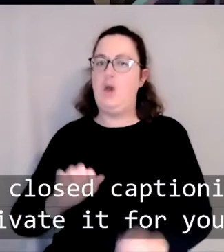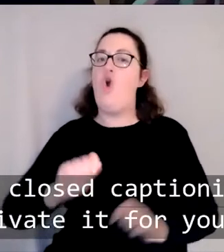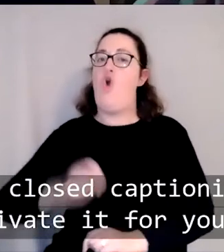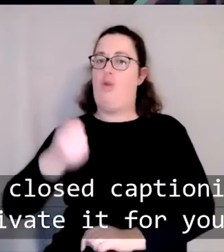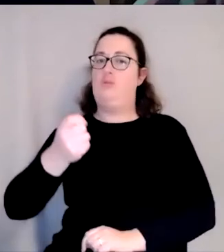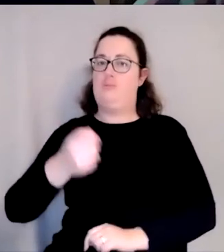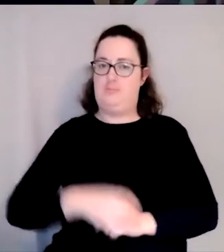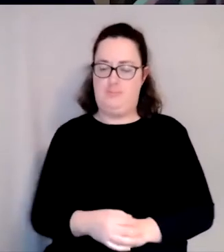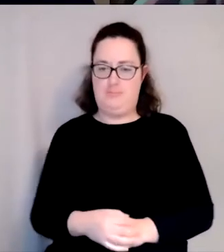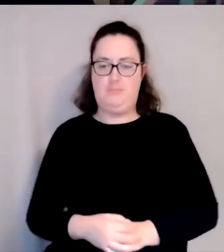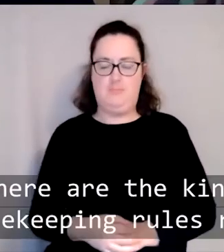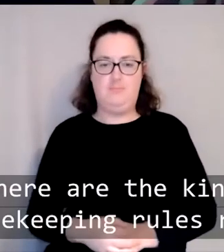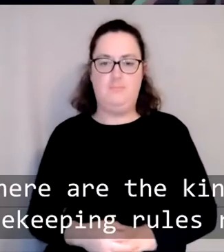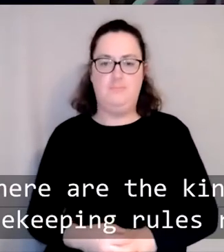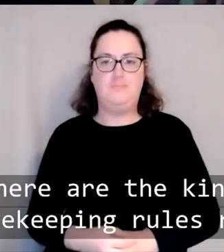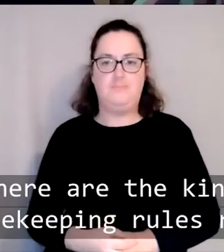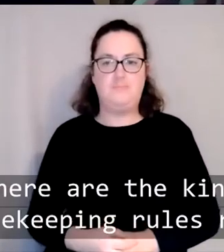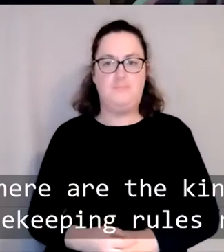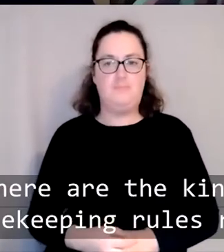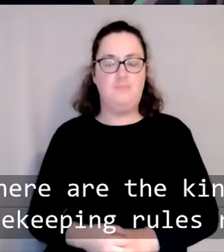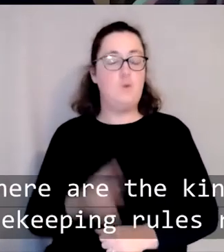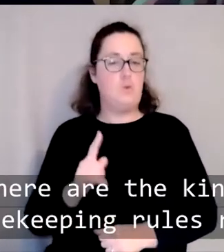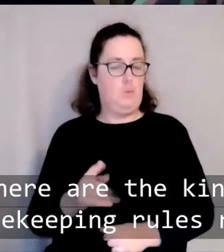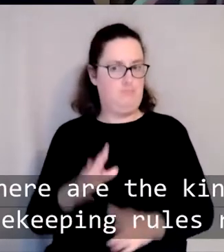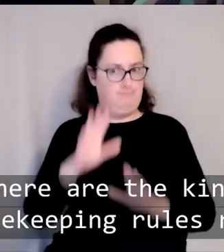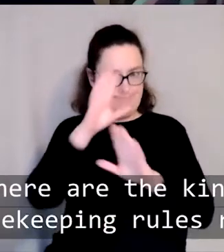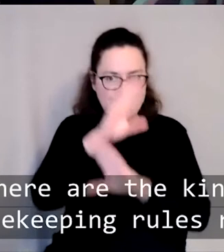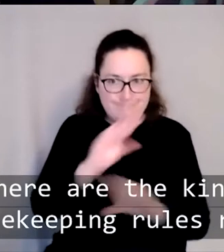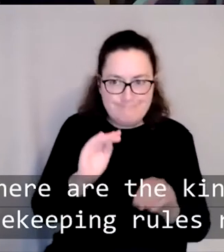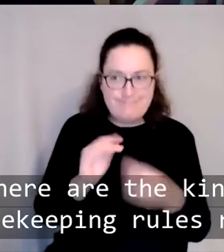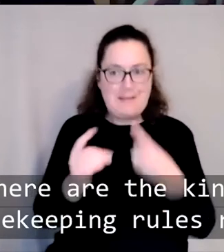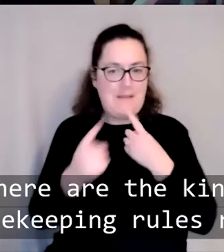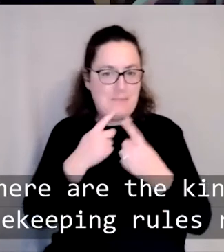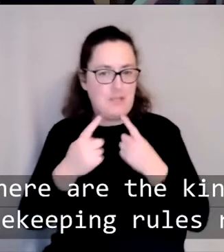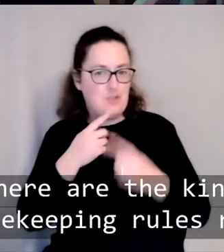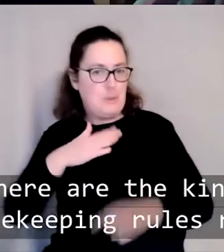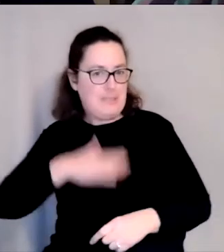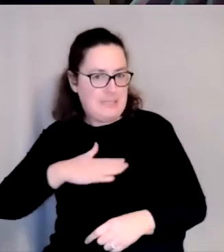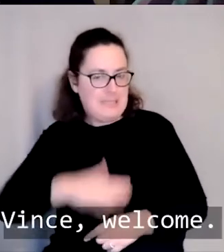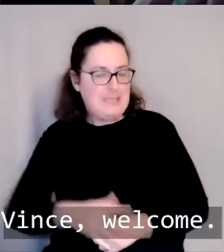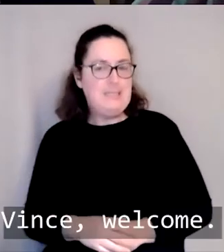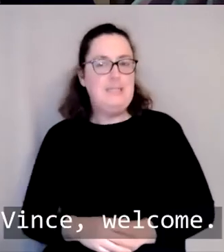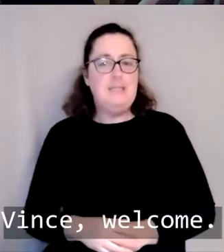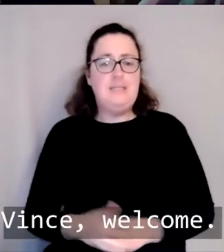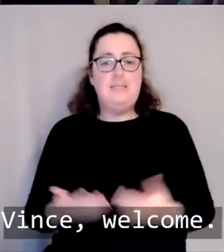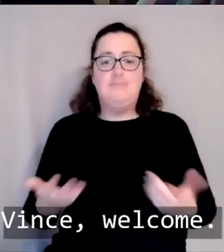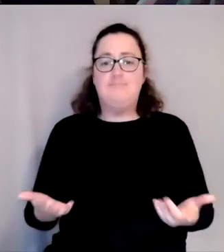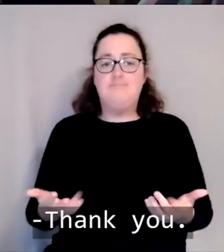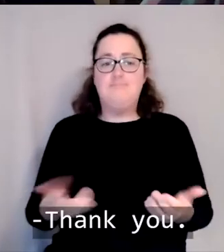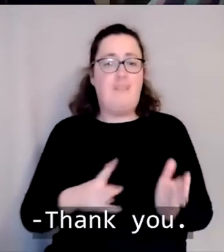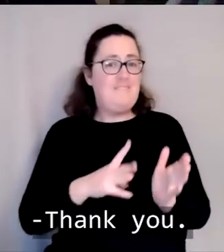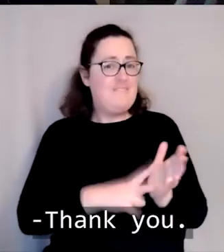for yourself. So they're the kind of housekeeping rules. Really, Vince,